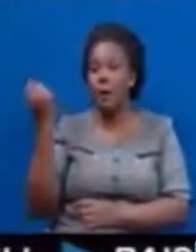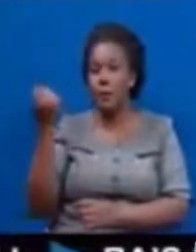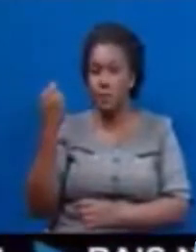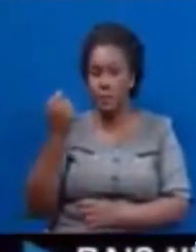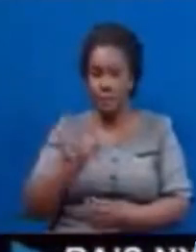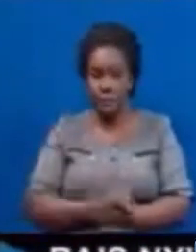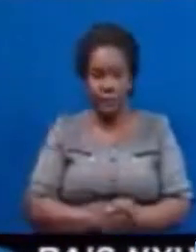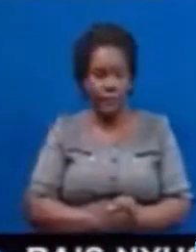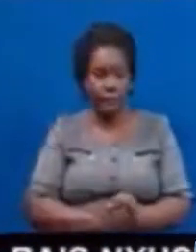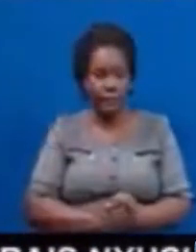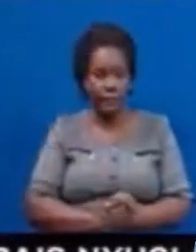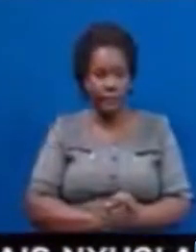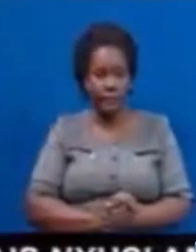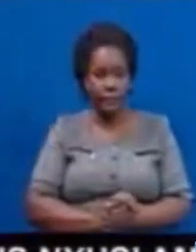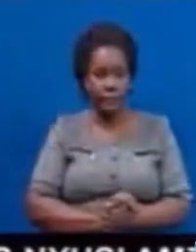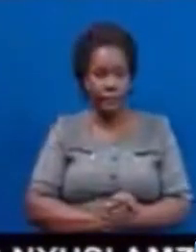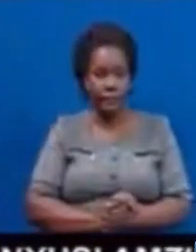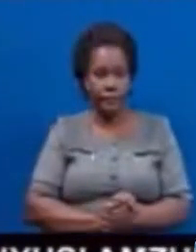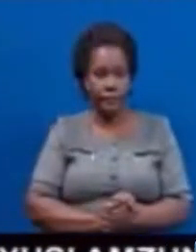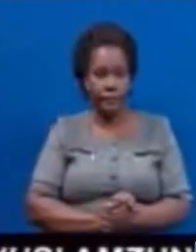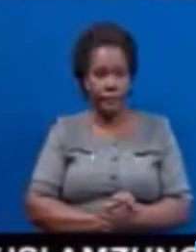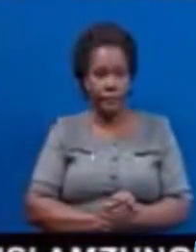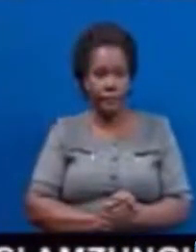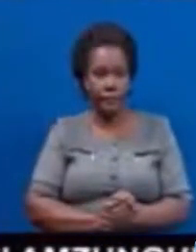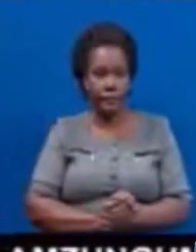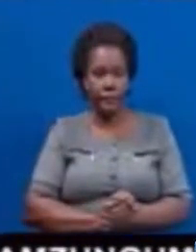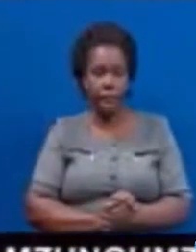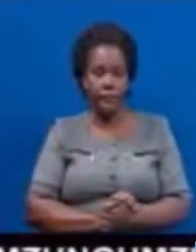passing of one of Africa's finest sons,